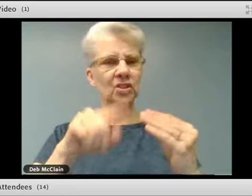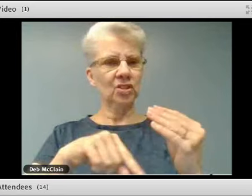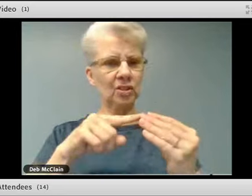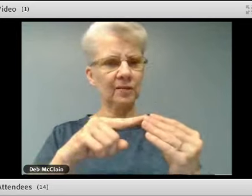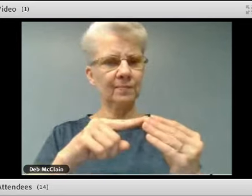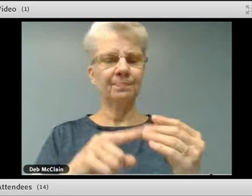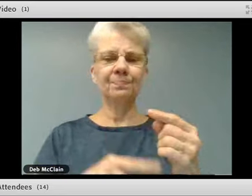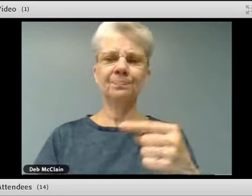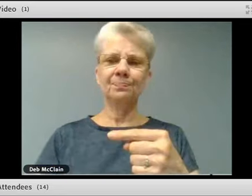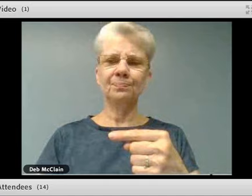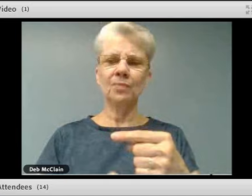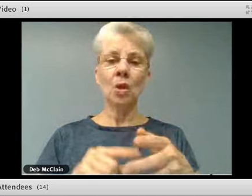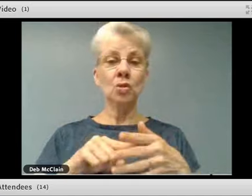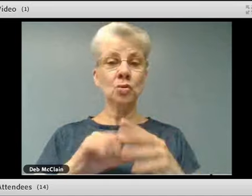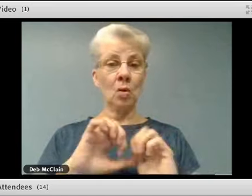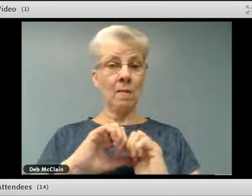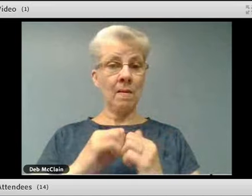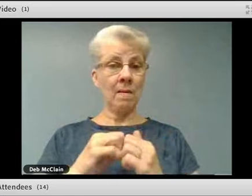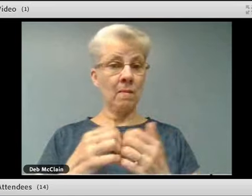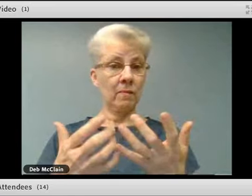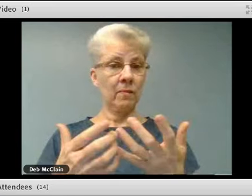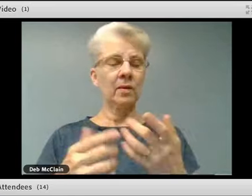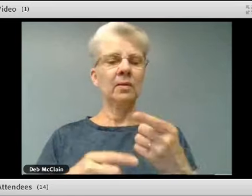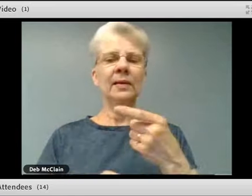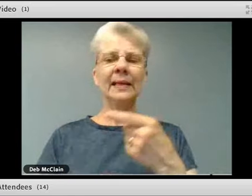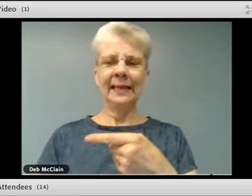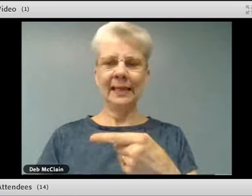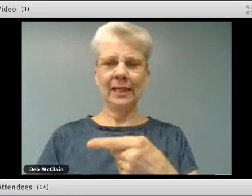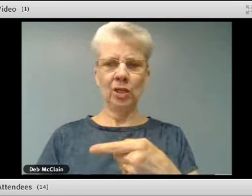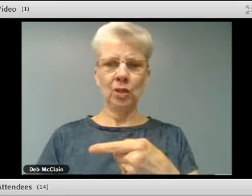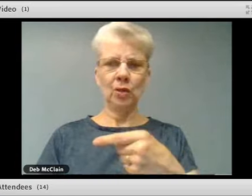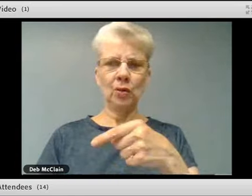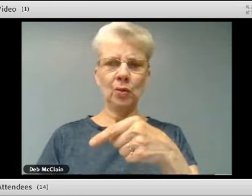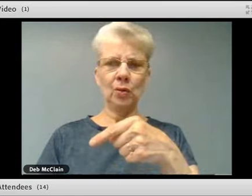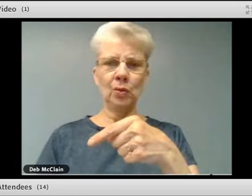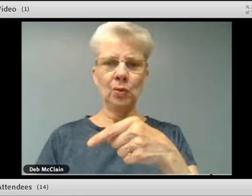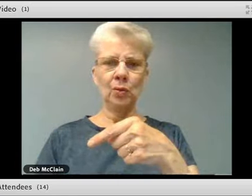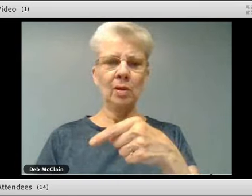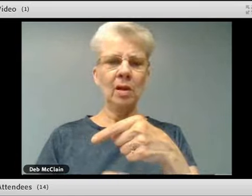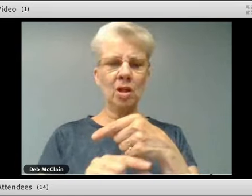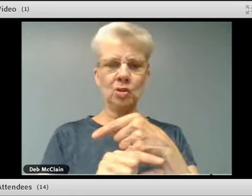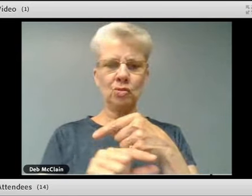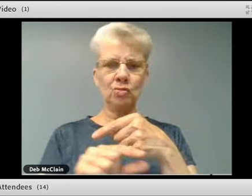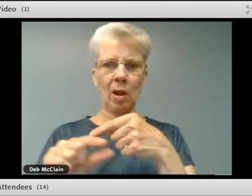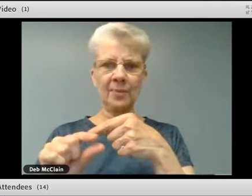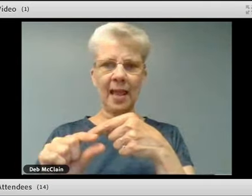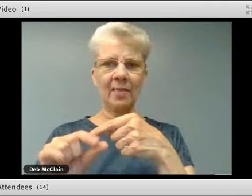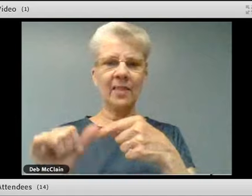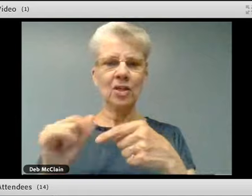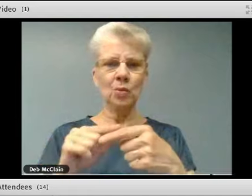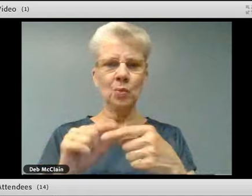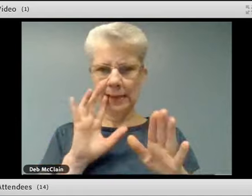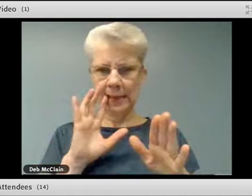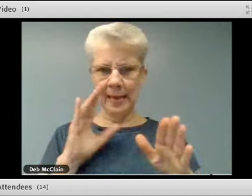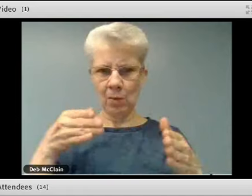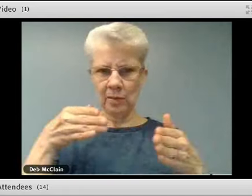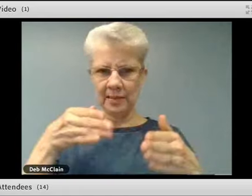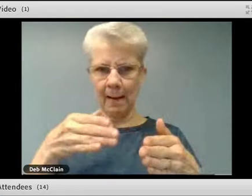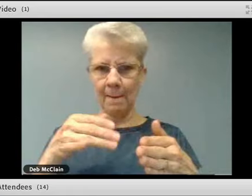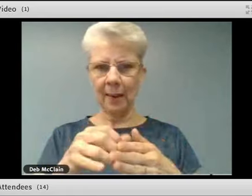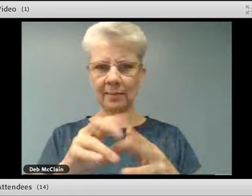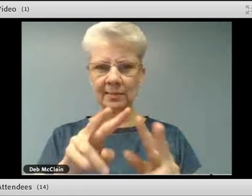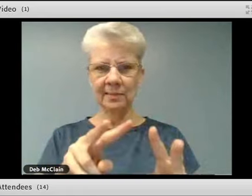to start here at the drop-down menus where you can narrow down by subject,